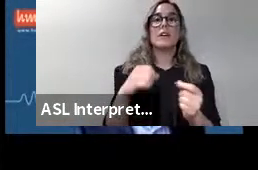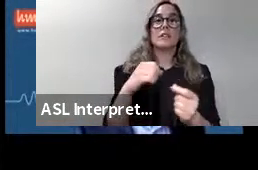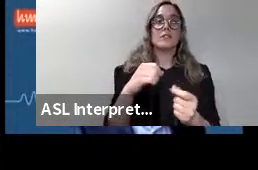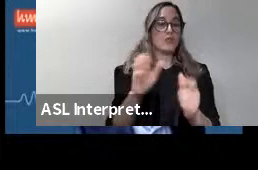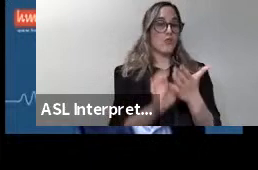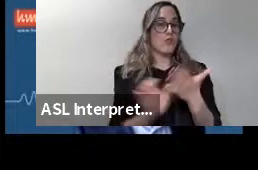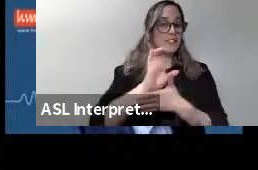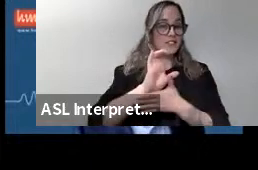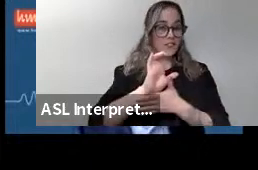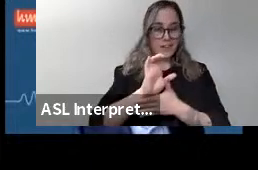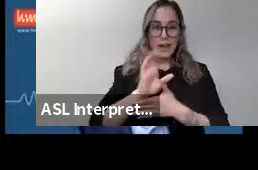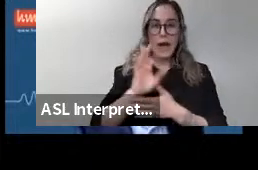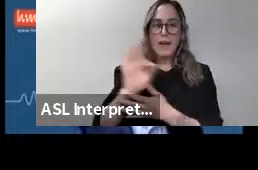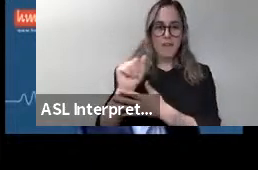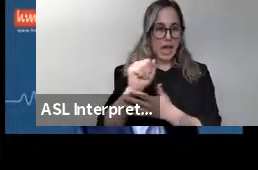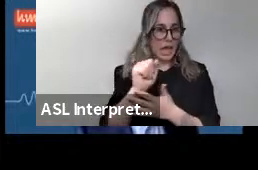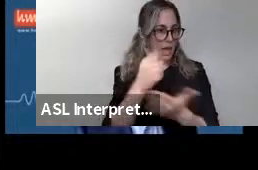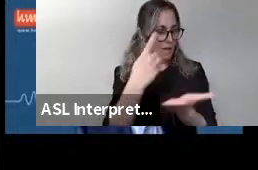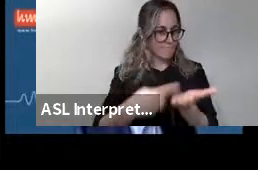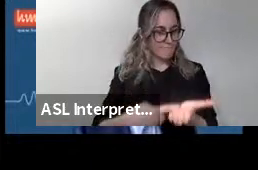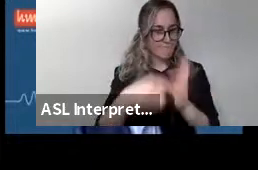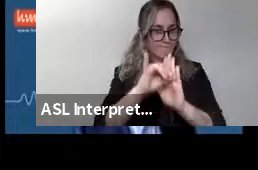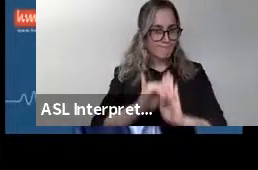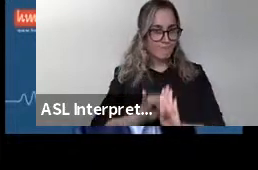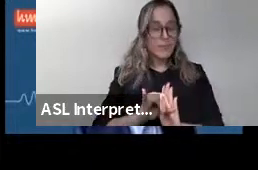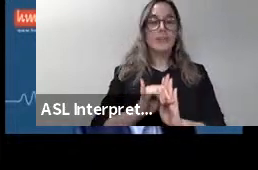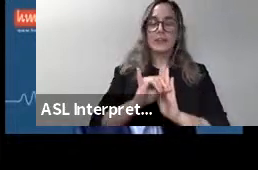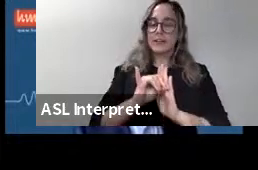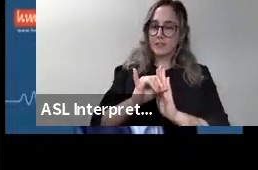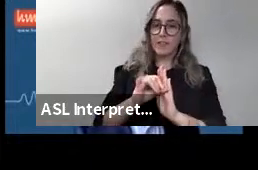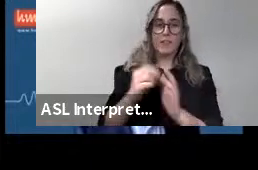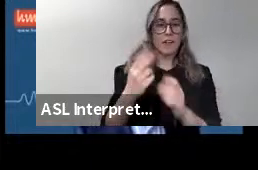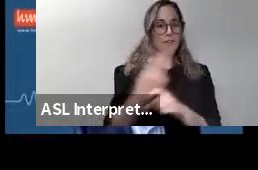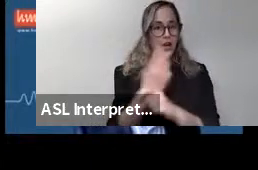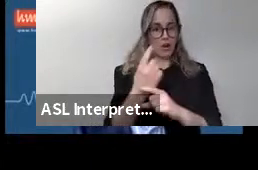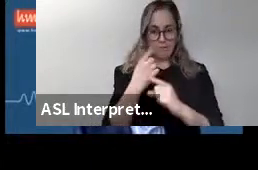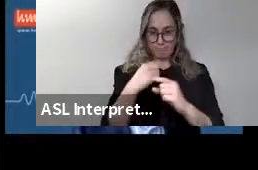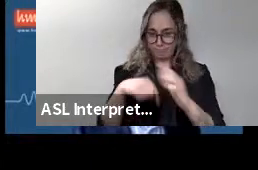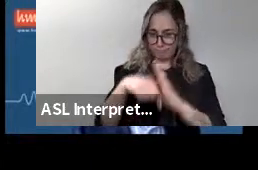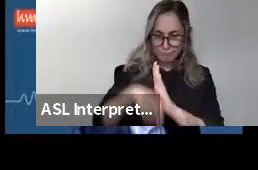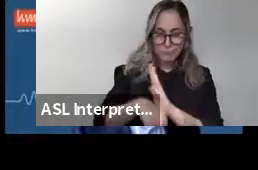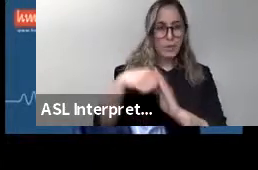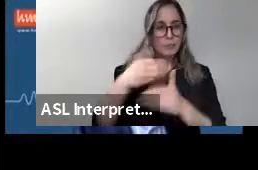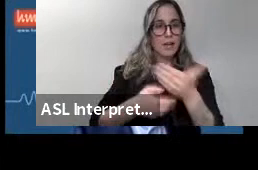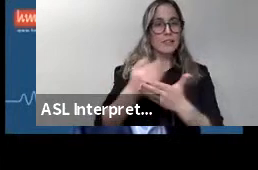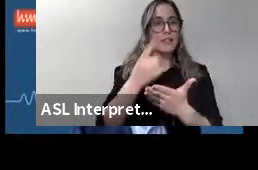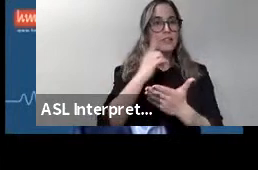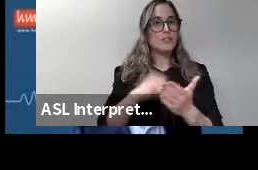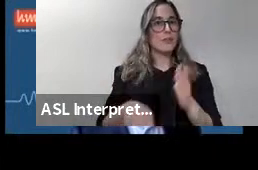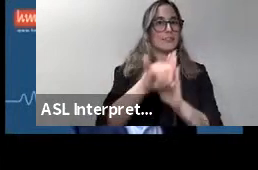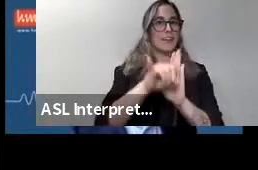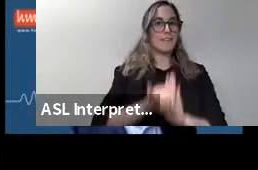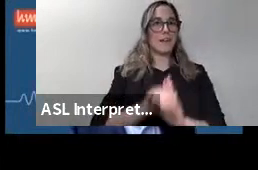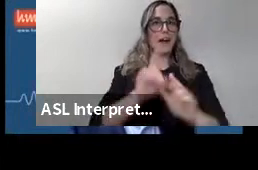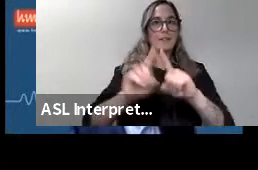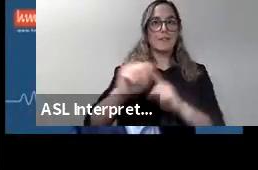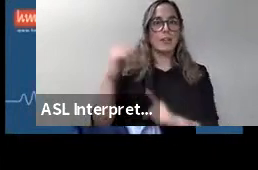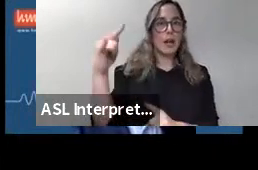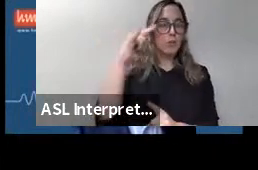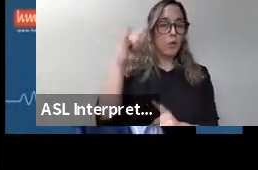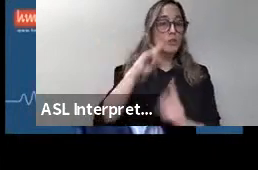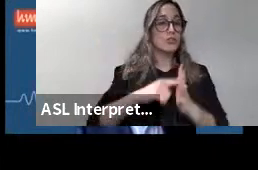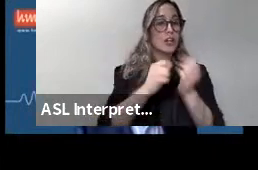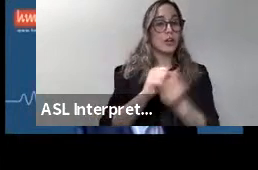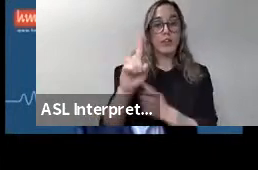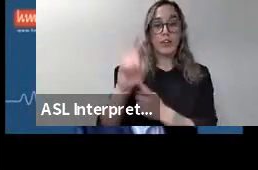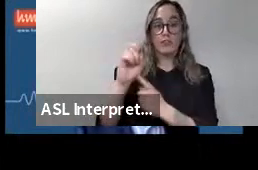a multi-stage and statistically rigorous process was used to select a representative sample of U.S. airports. Starting with hundreds of airports in the